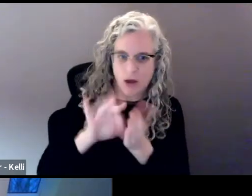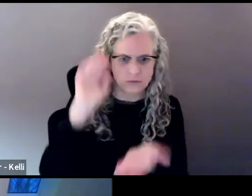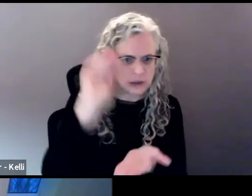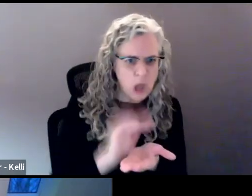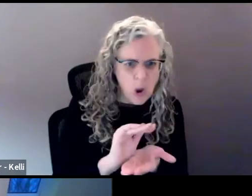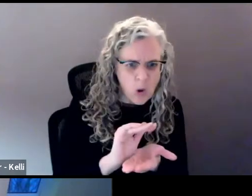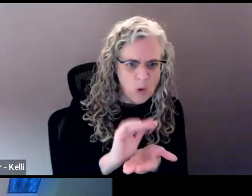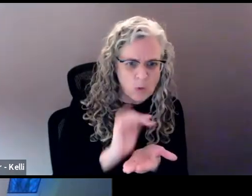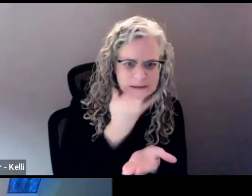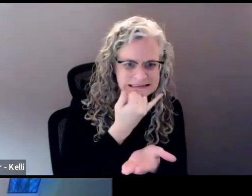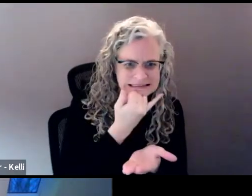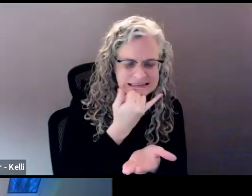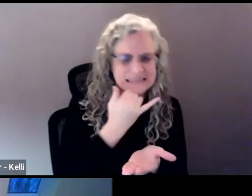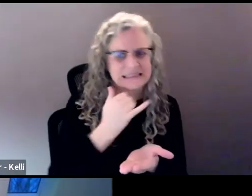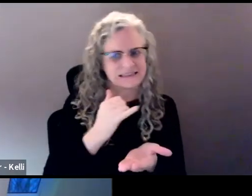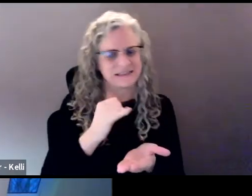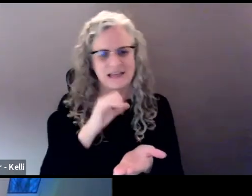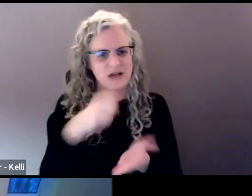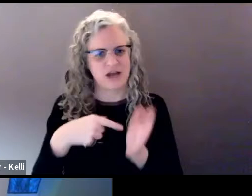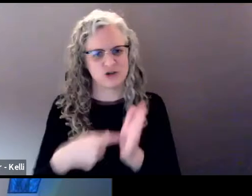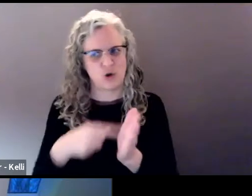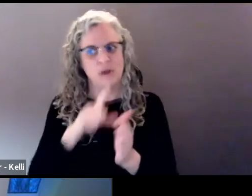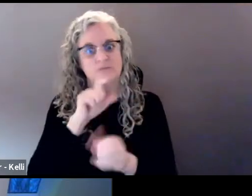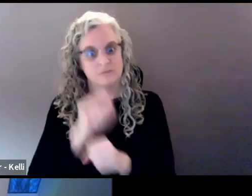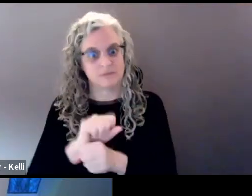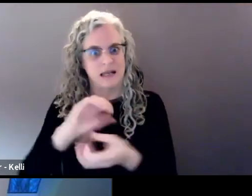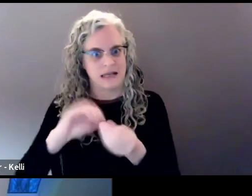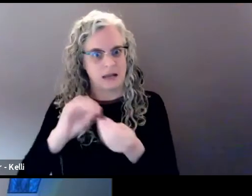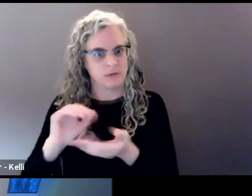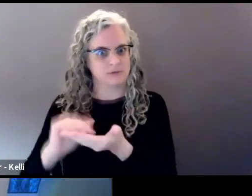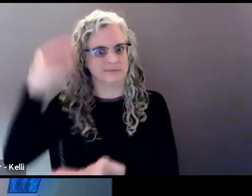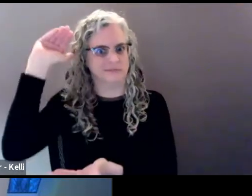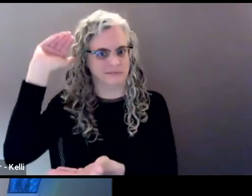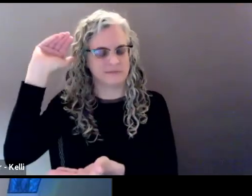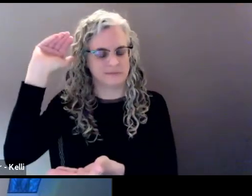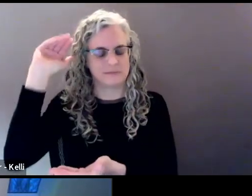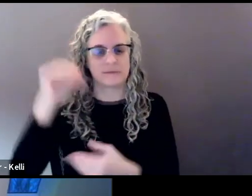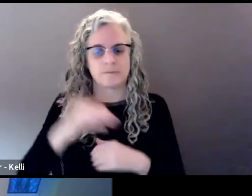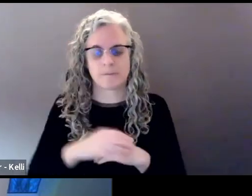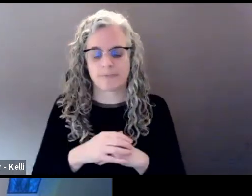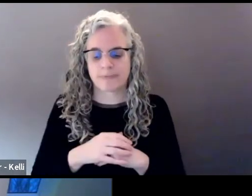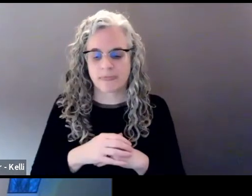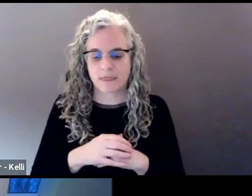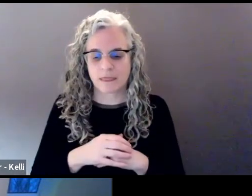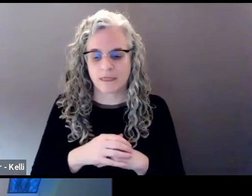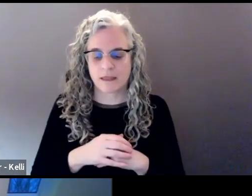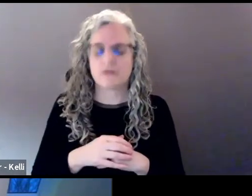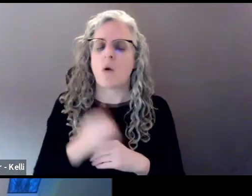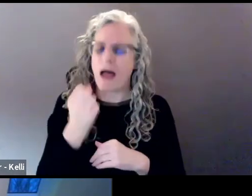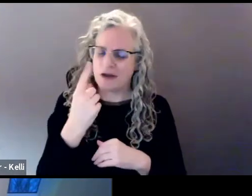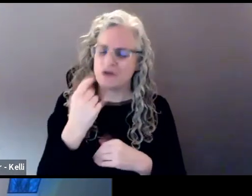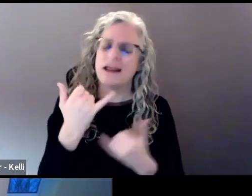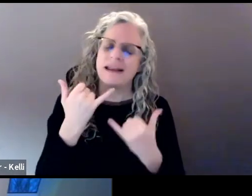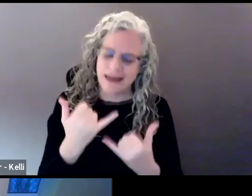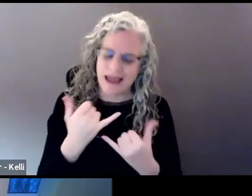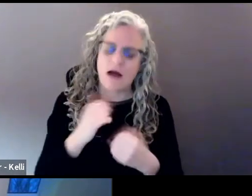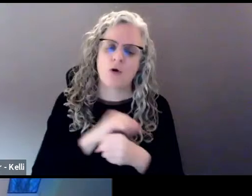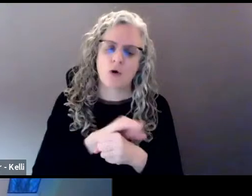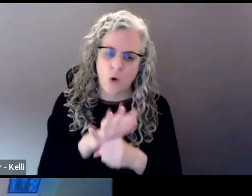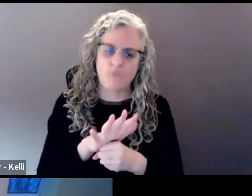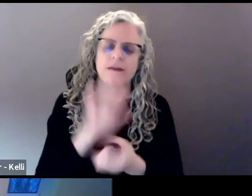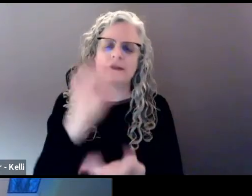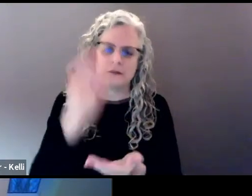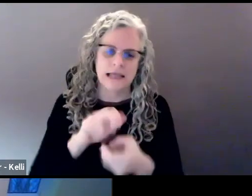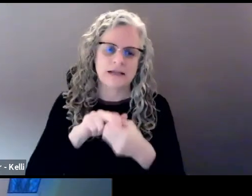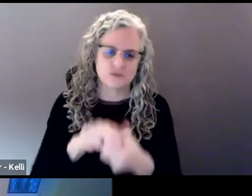ridership. And from the times I see, there's usually, I understand it's less than what it was prior to this, but there's